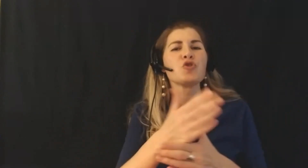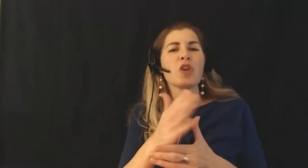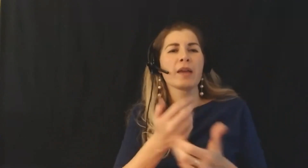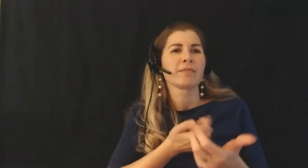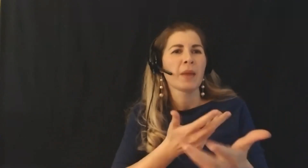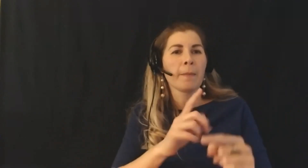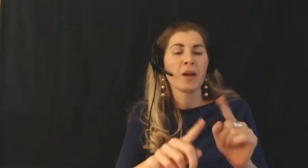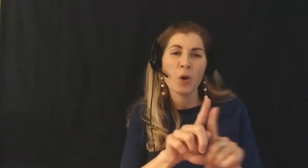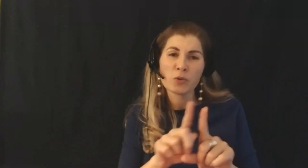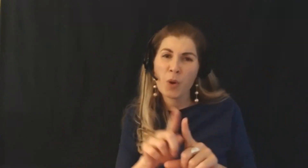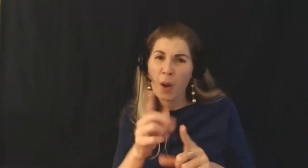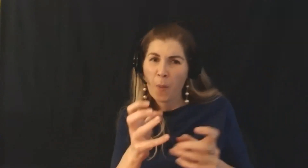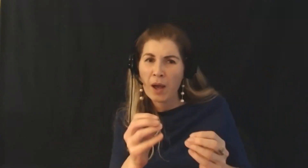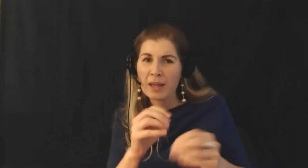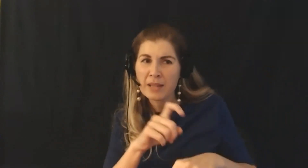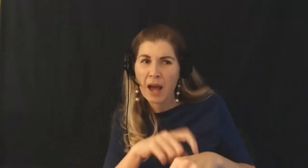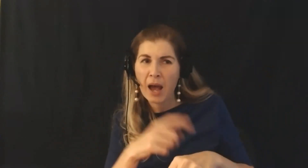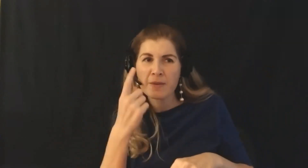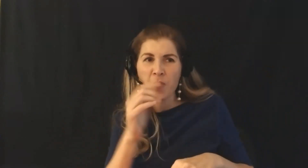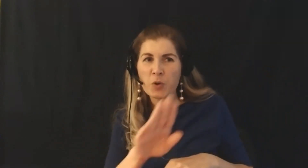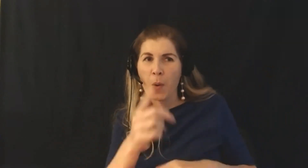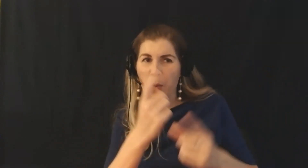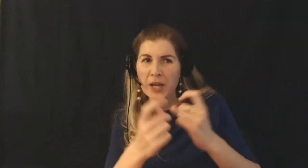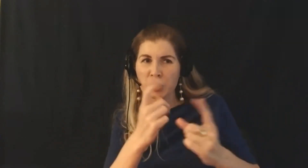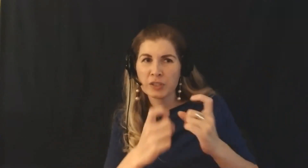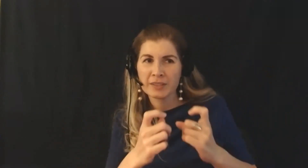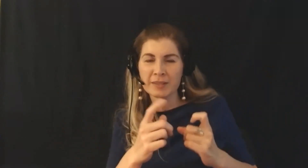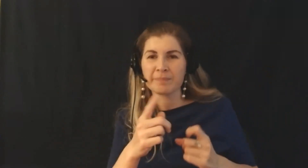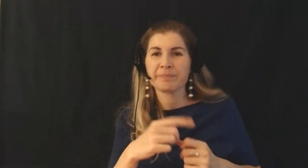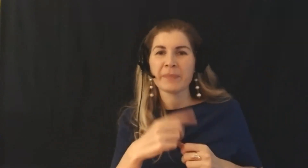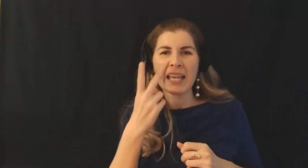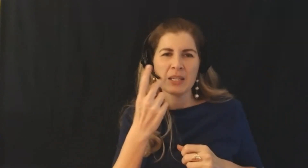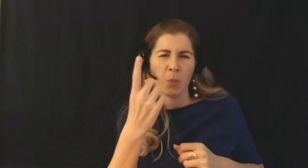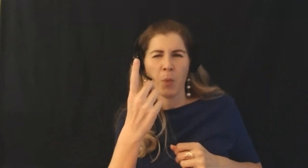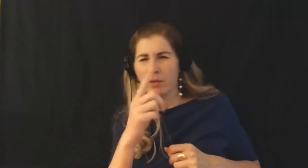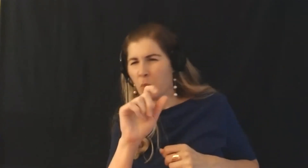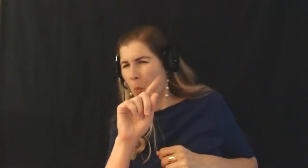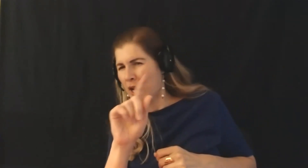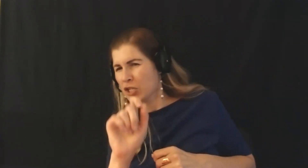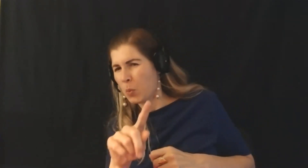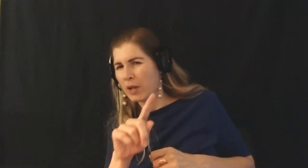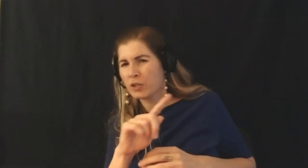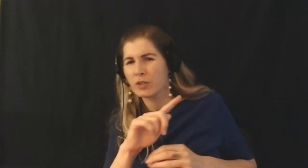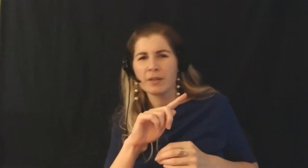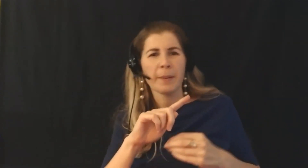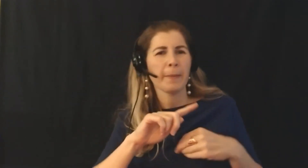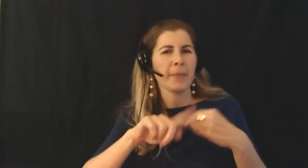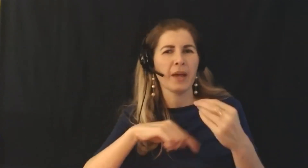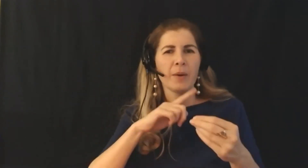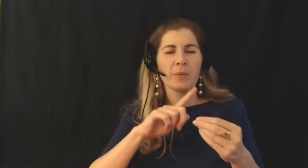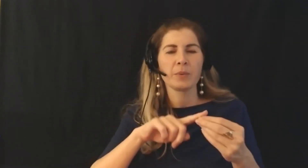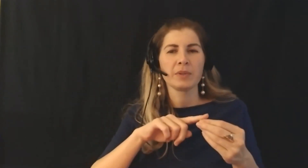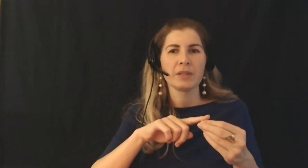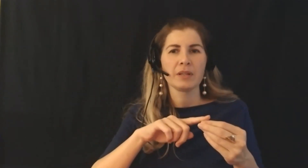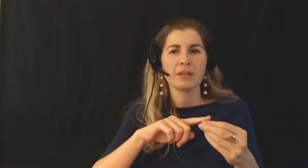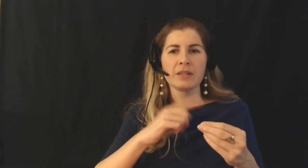for your questions. I see one already popping into the chat, and I did see one earlier, I think around,